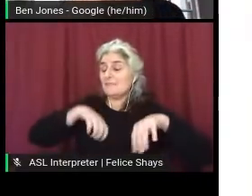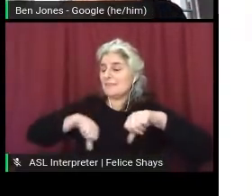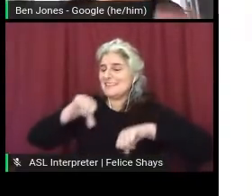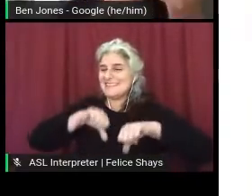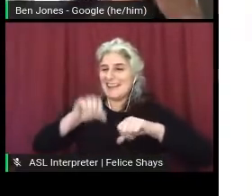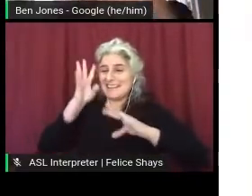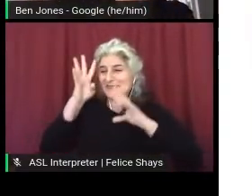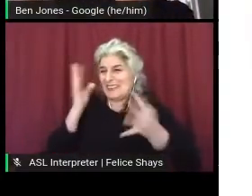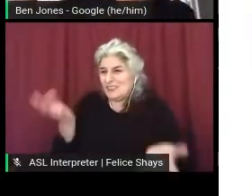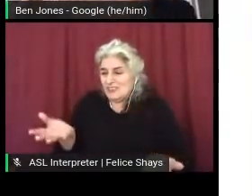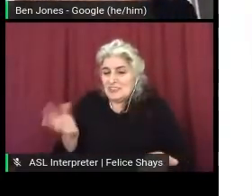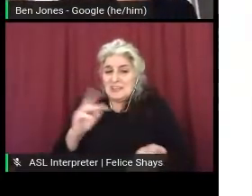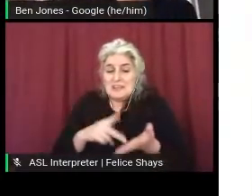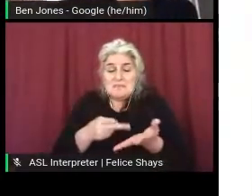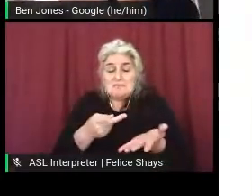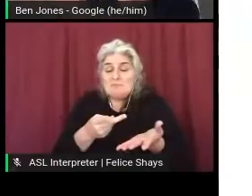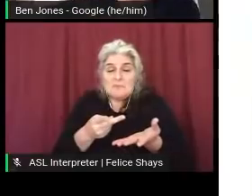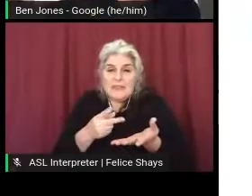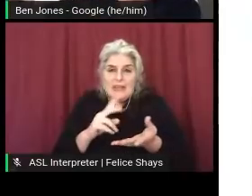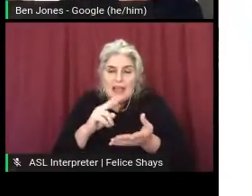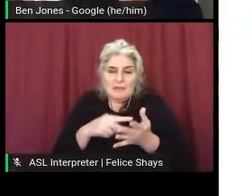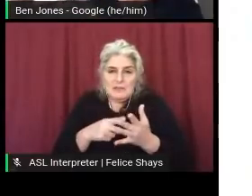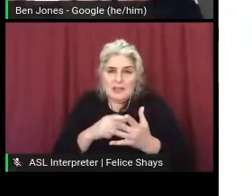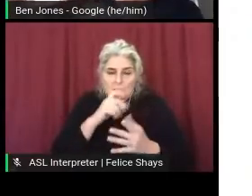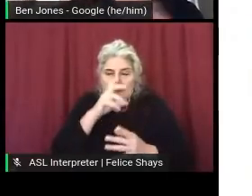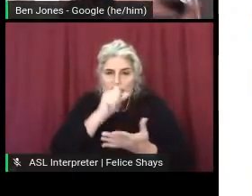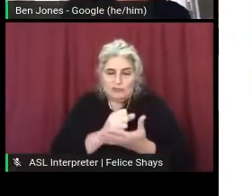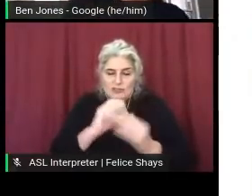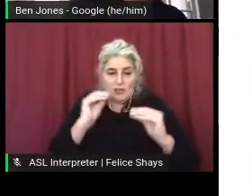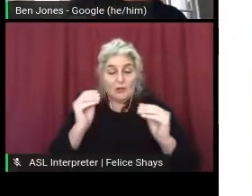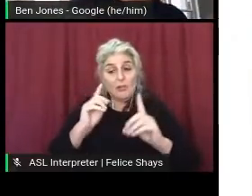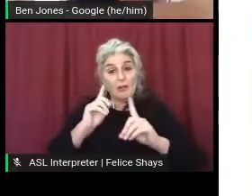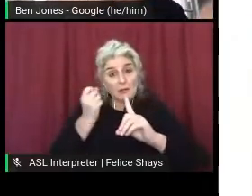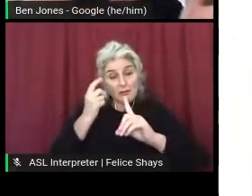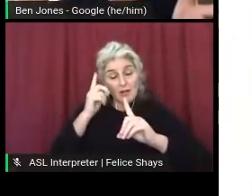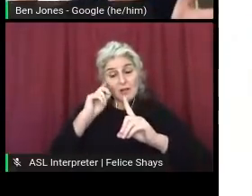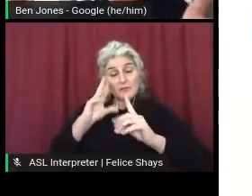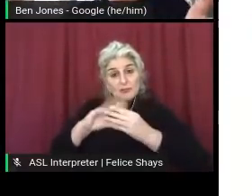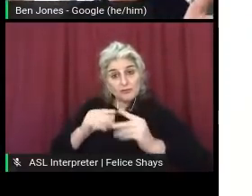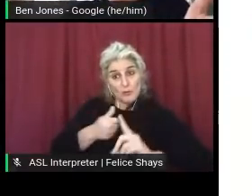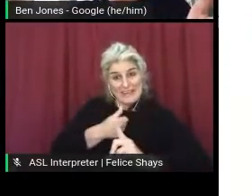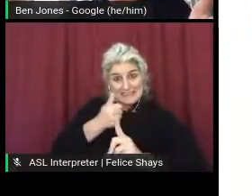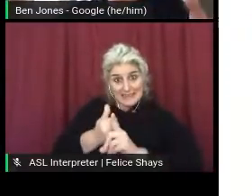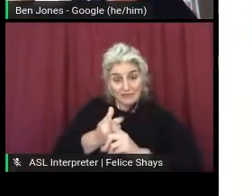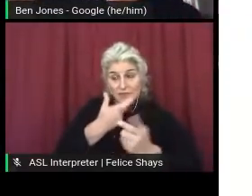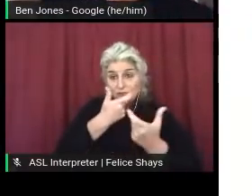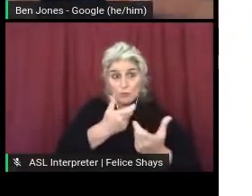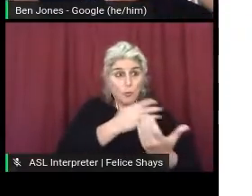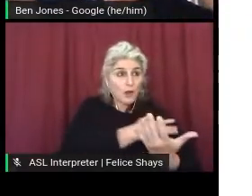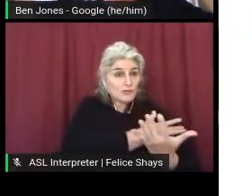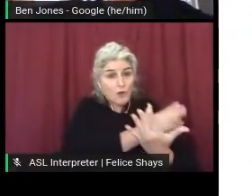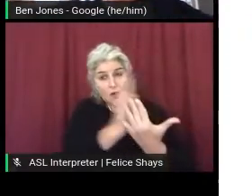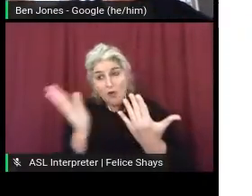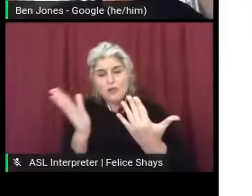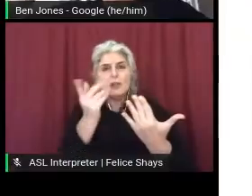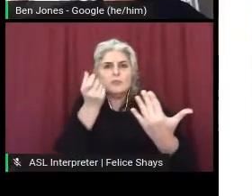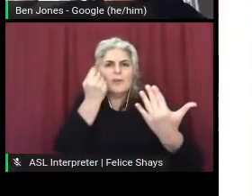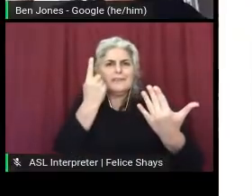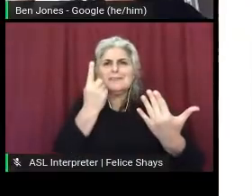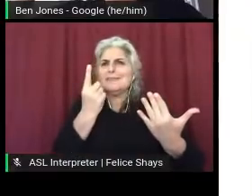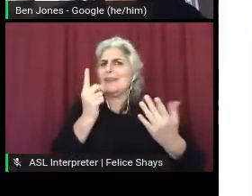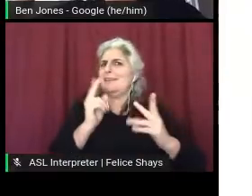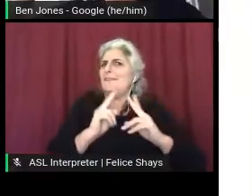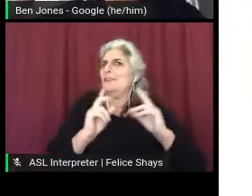trailer wove together many complicated elements of story so that if you watched the whole thing from beginning to end, you got this picture of a